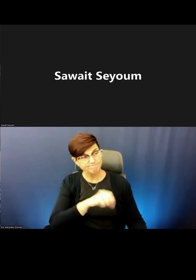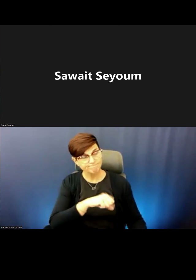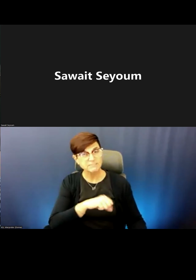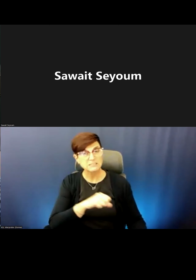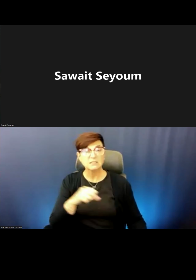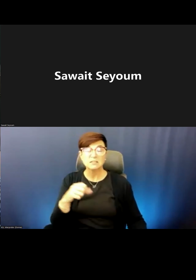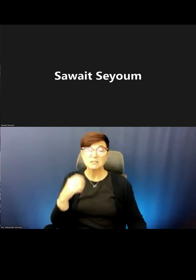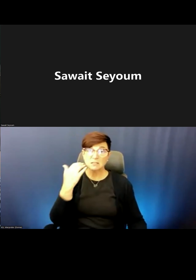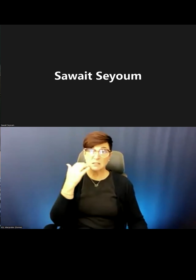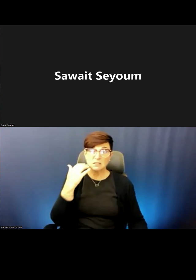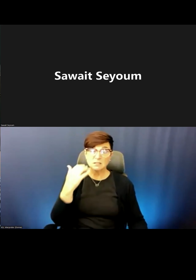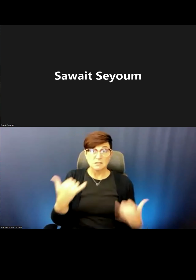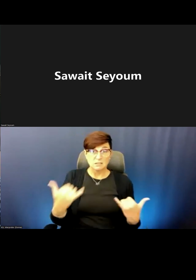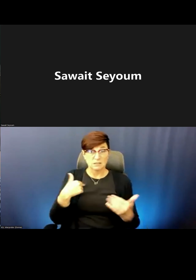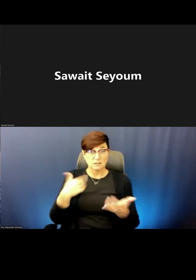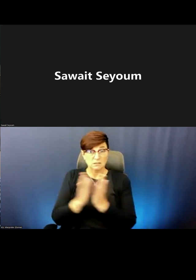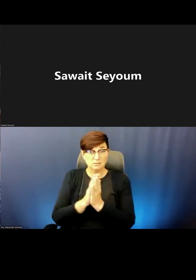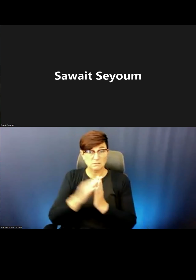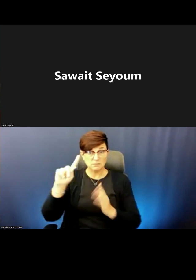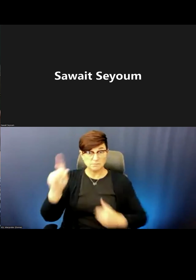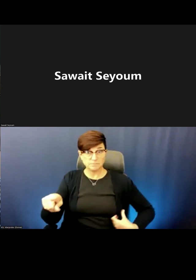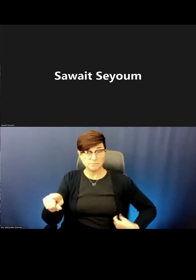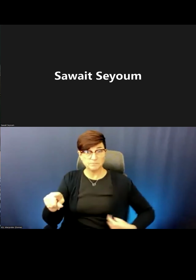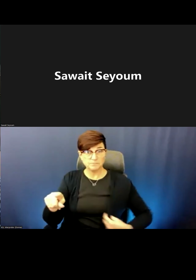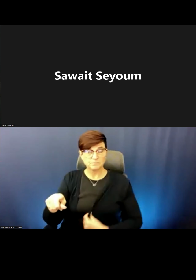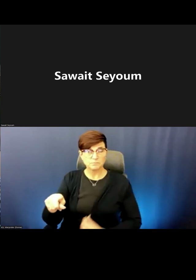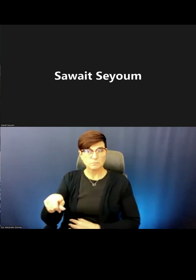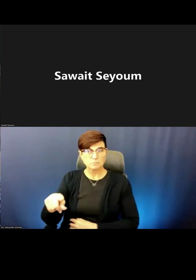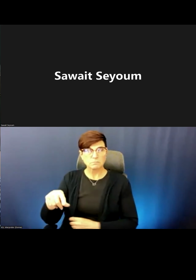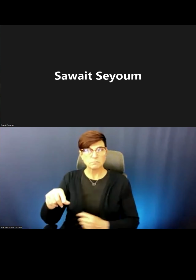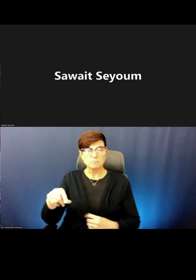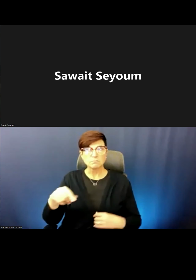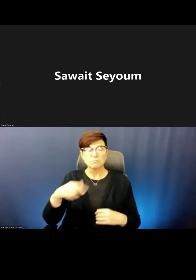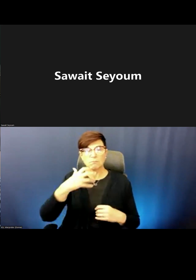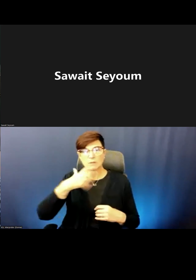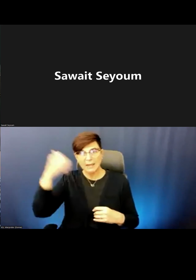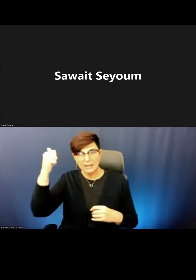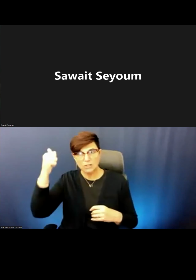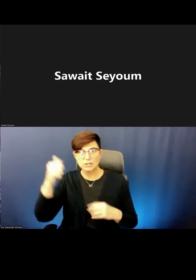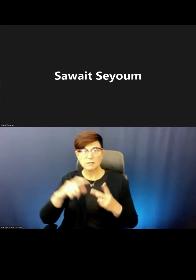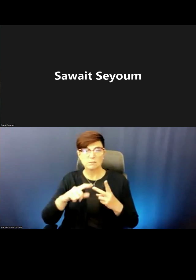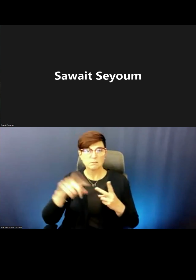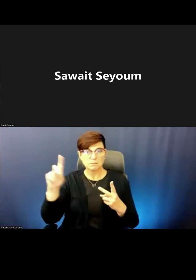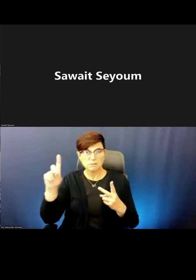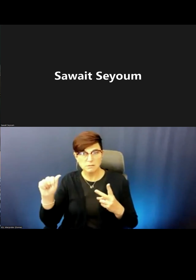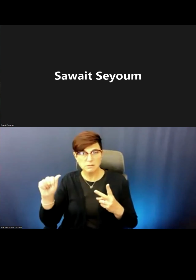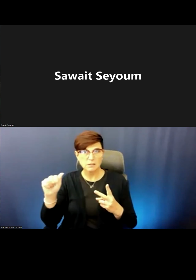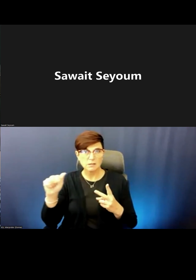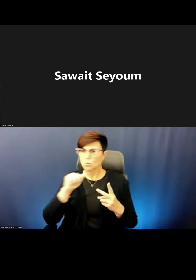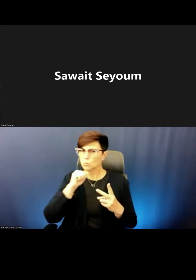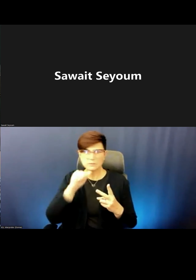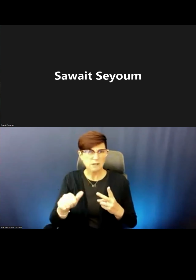that the general sense is that it's not that aging and disability is completely left out of the May revise. It's